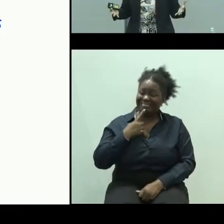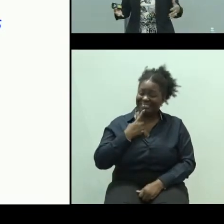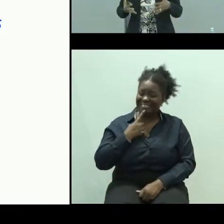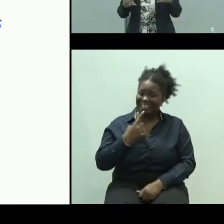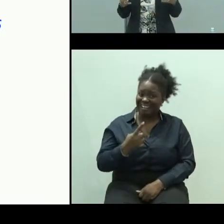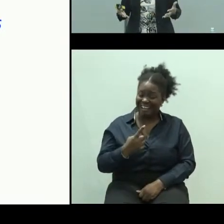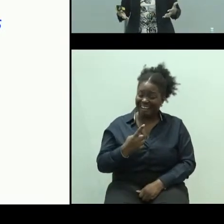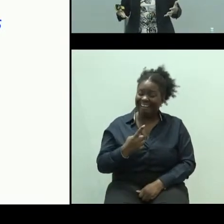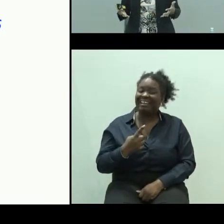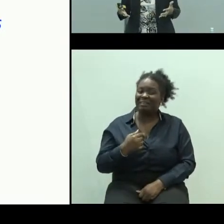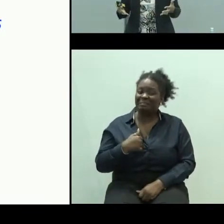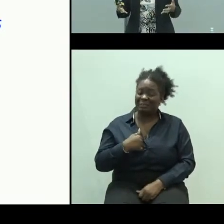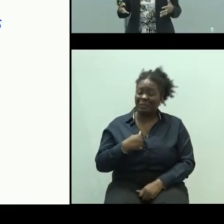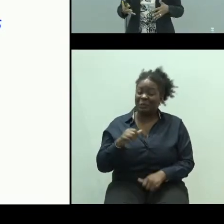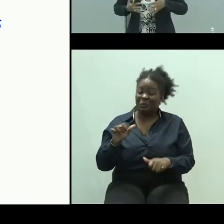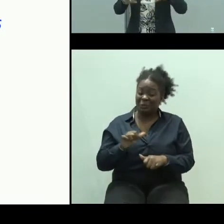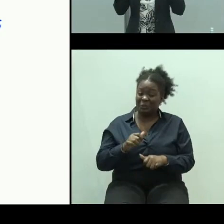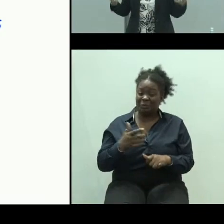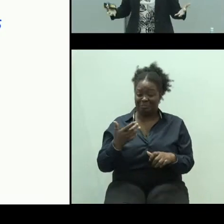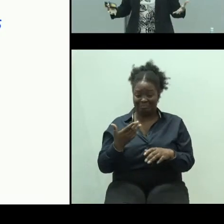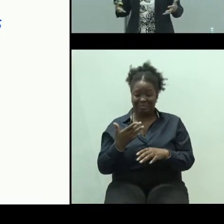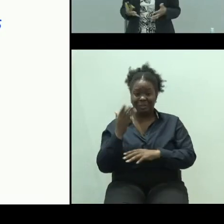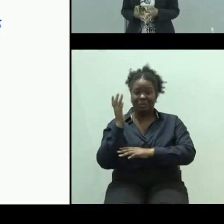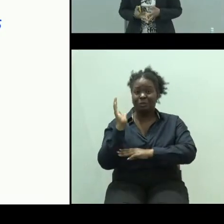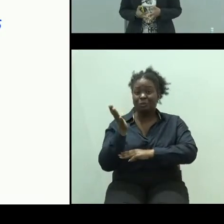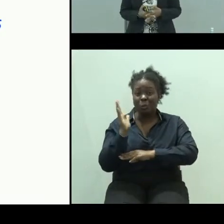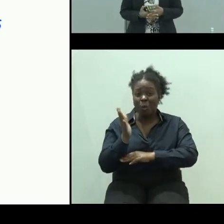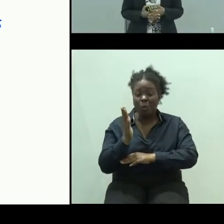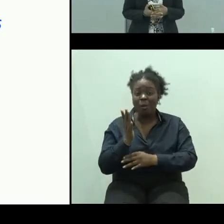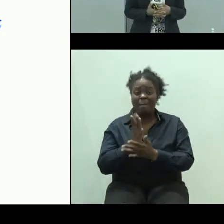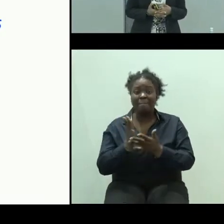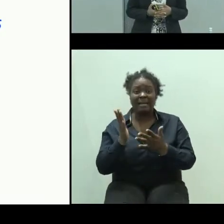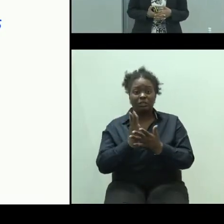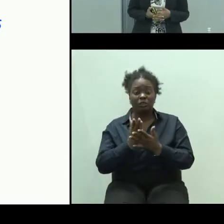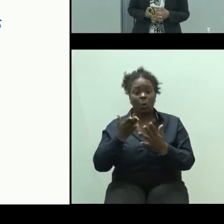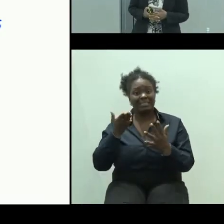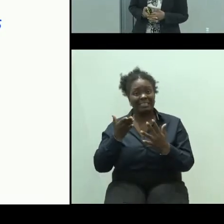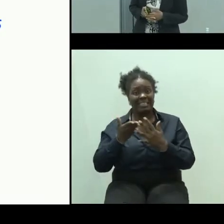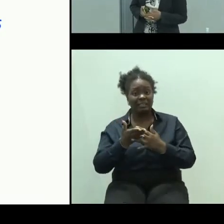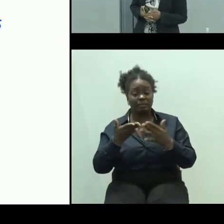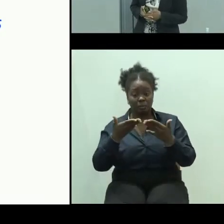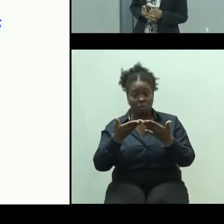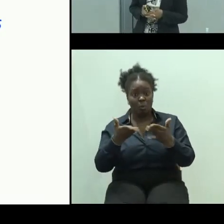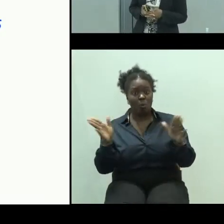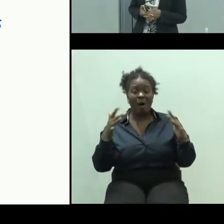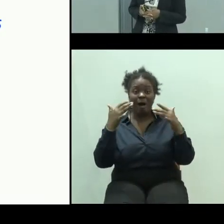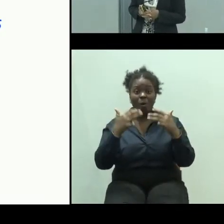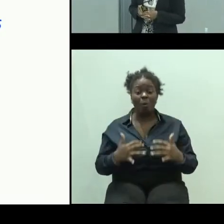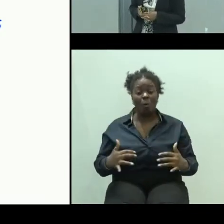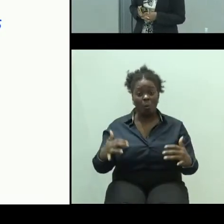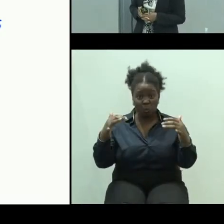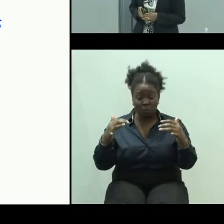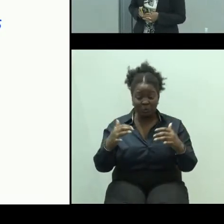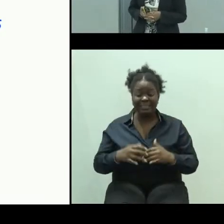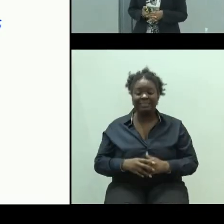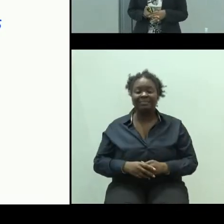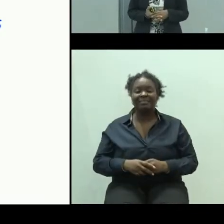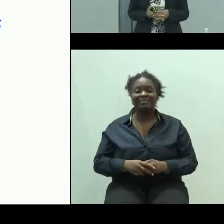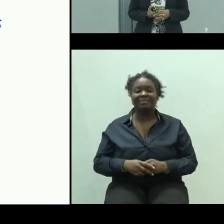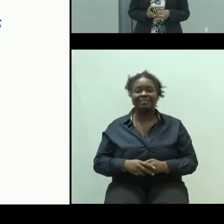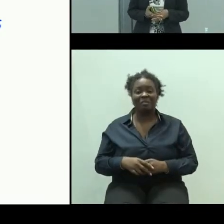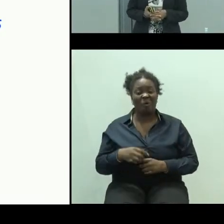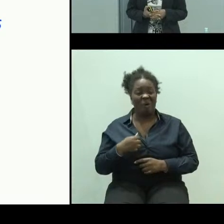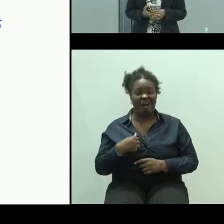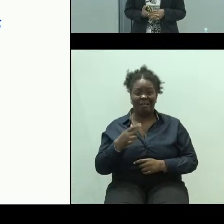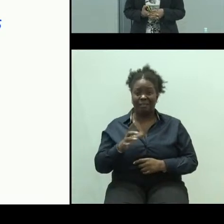was to present a talk that would be accessible to a wide audience. And so I did what many academics do, which is